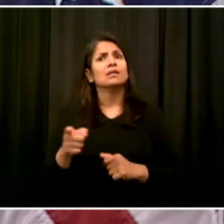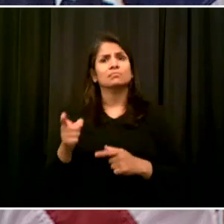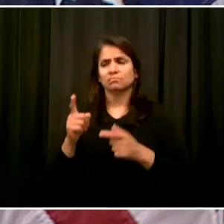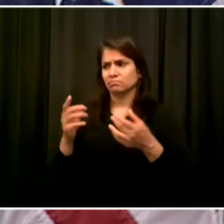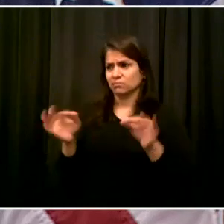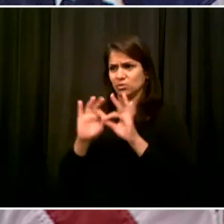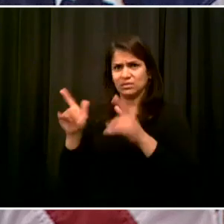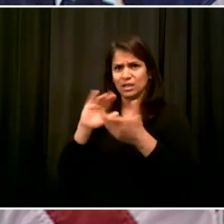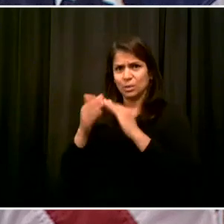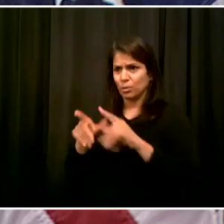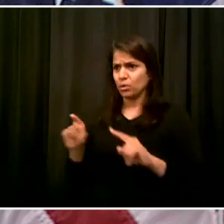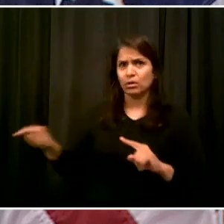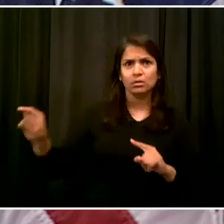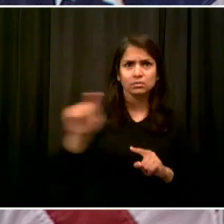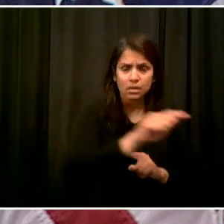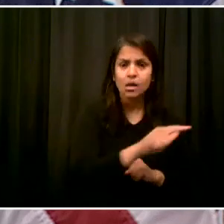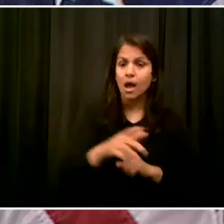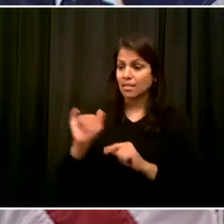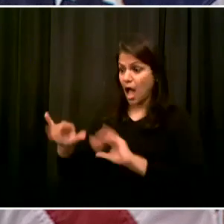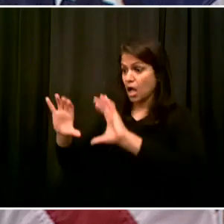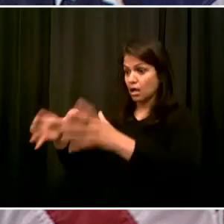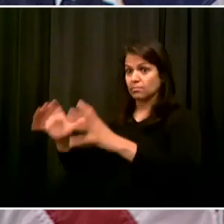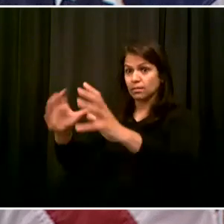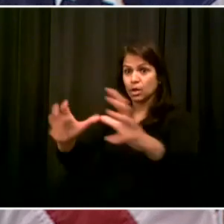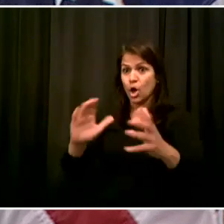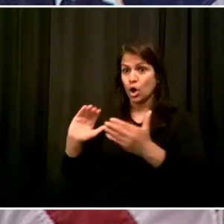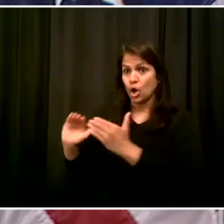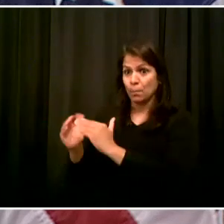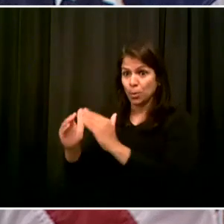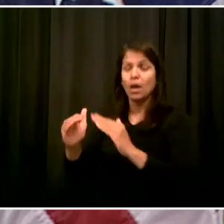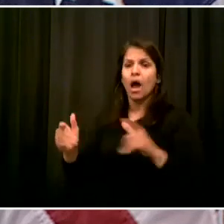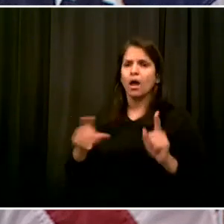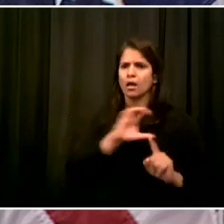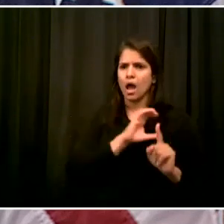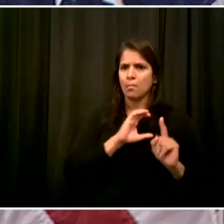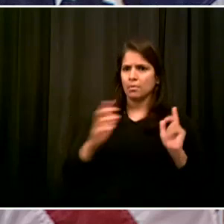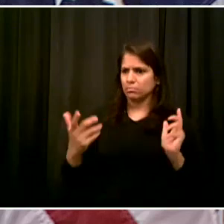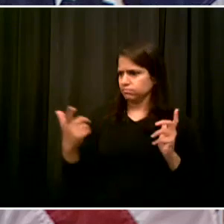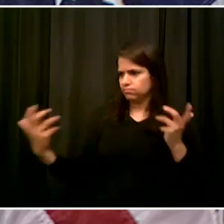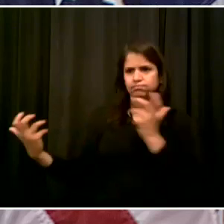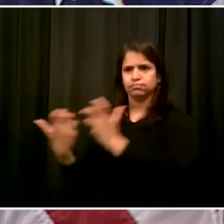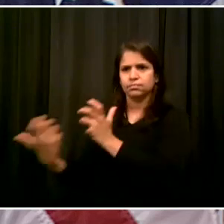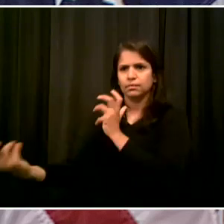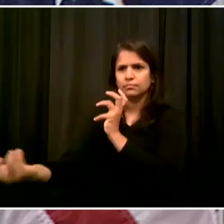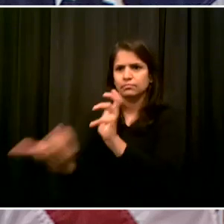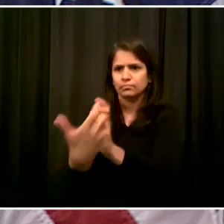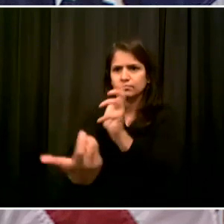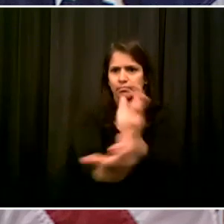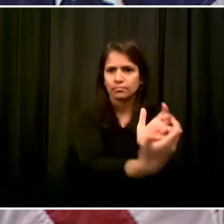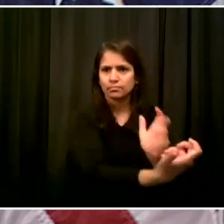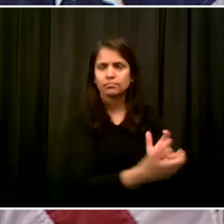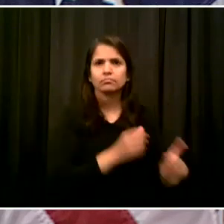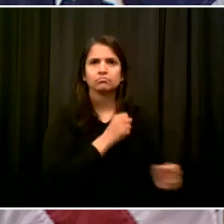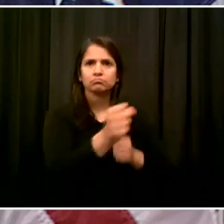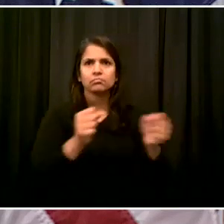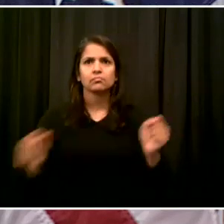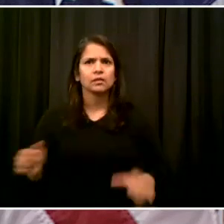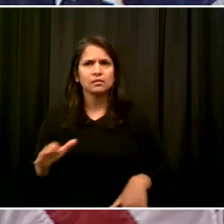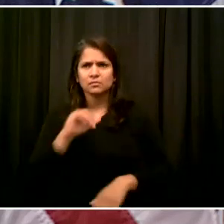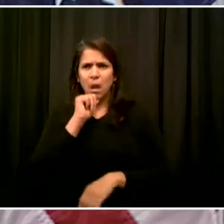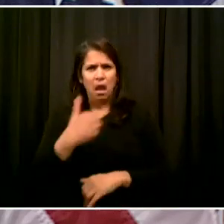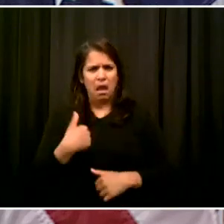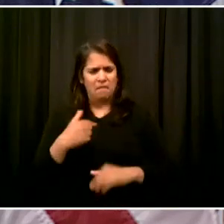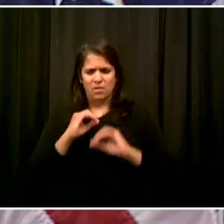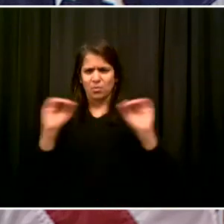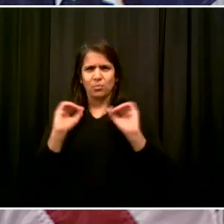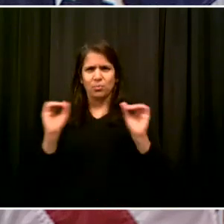up to leadership will come from the communities that reflect this city. But we need to give you all of those facts, and I think we should have a more public